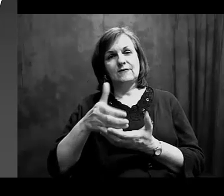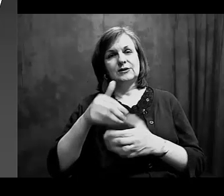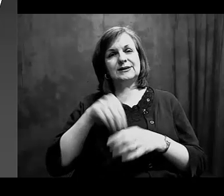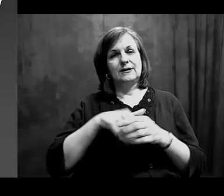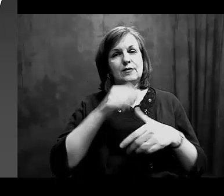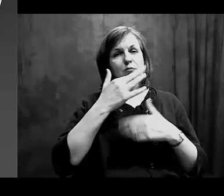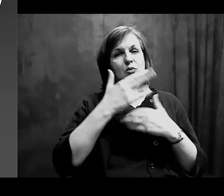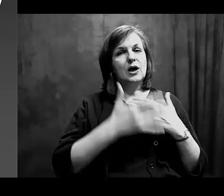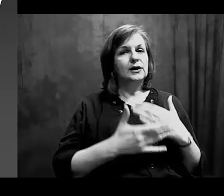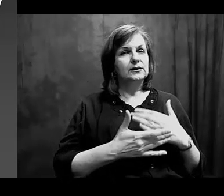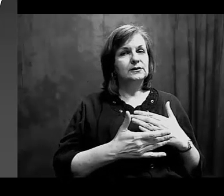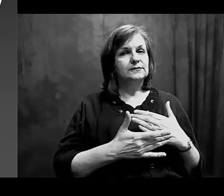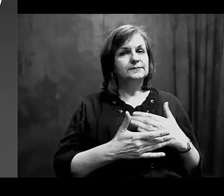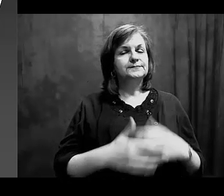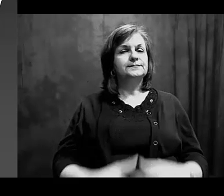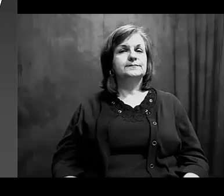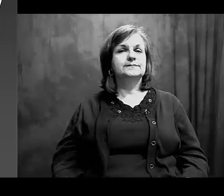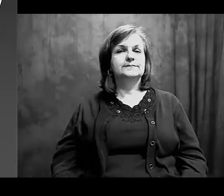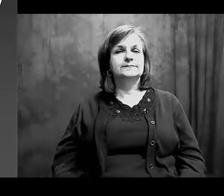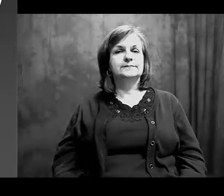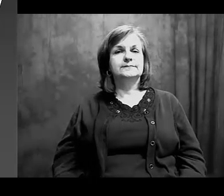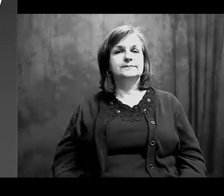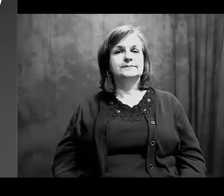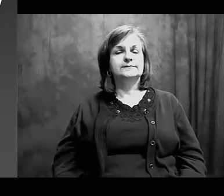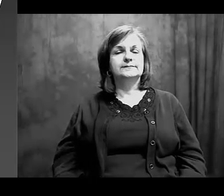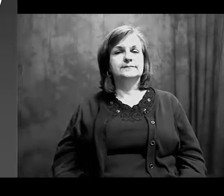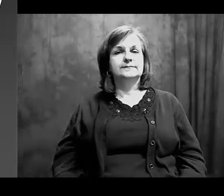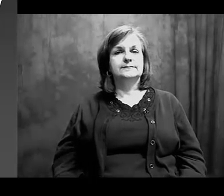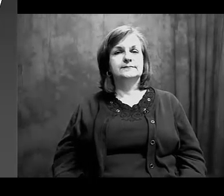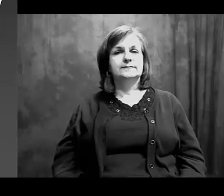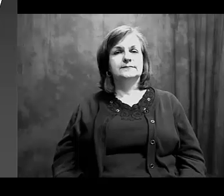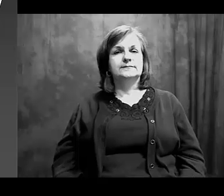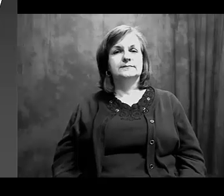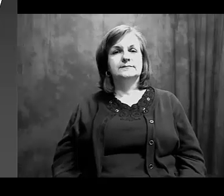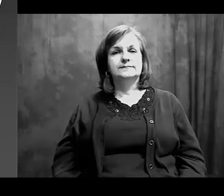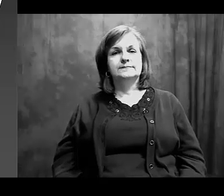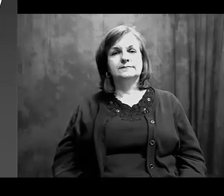Insulin helps us transfer sugars.